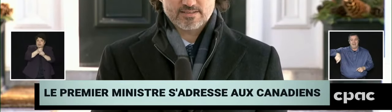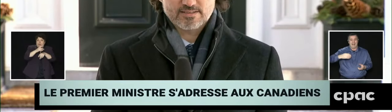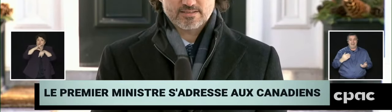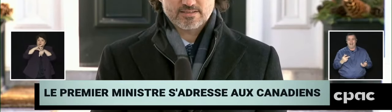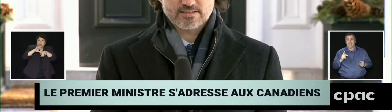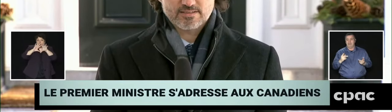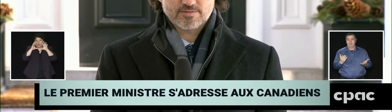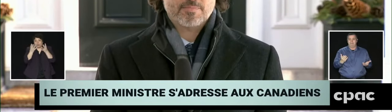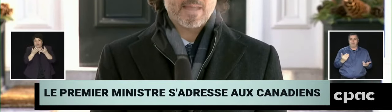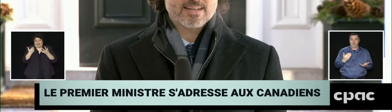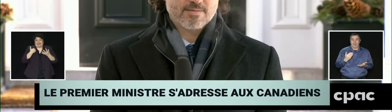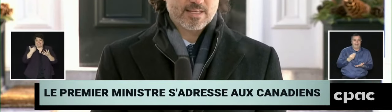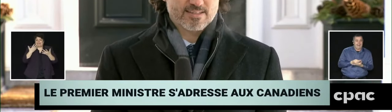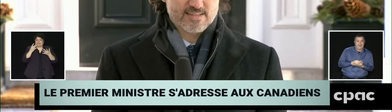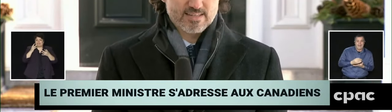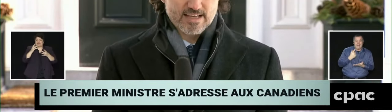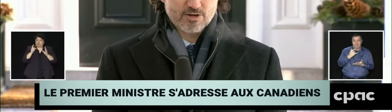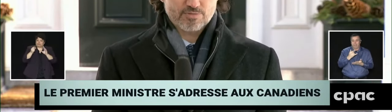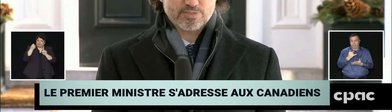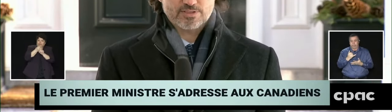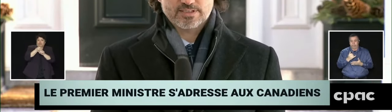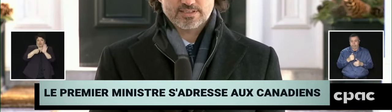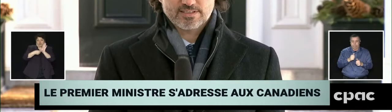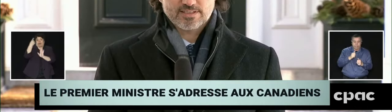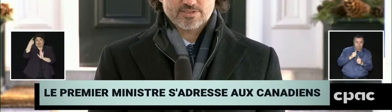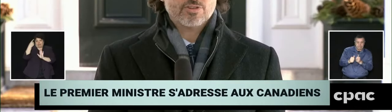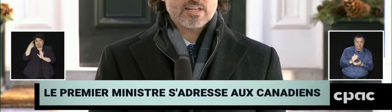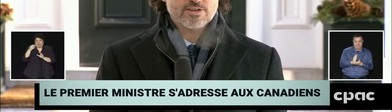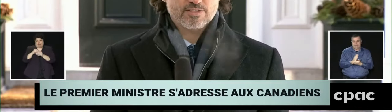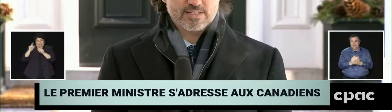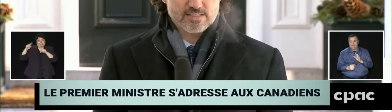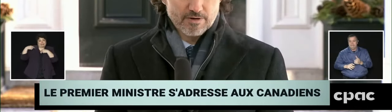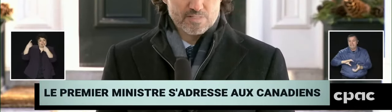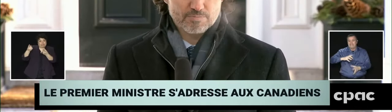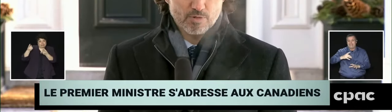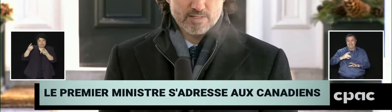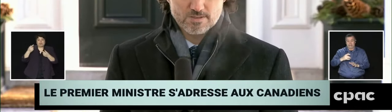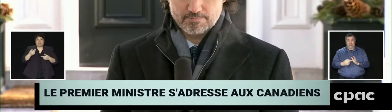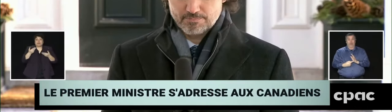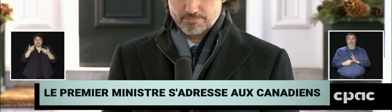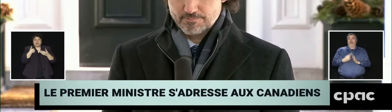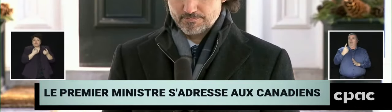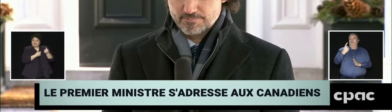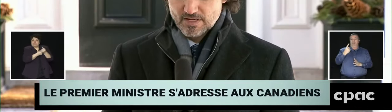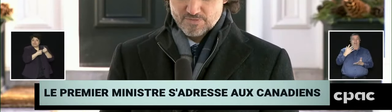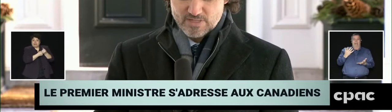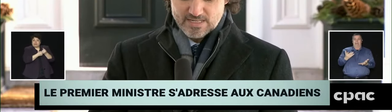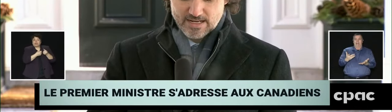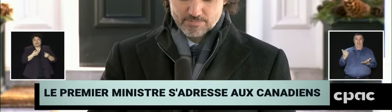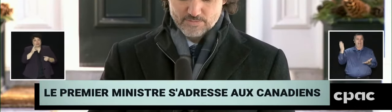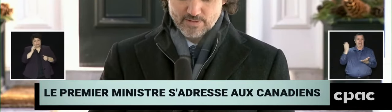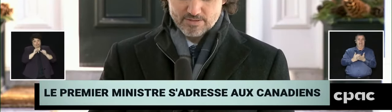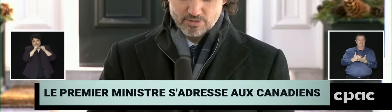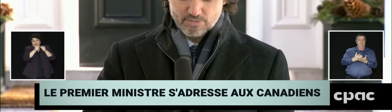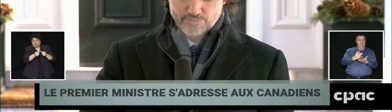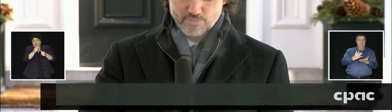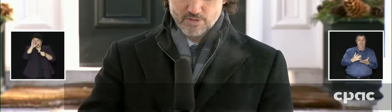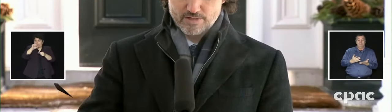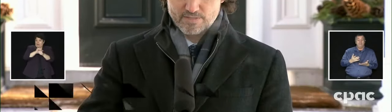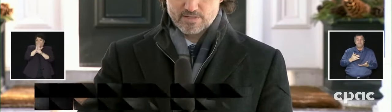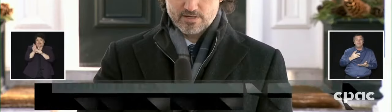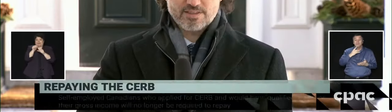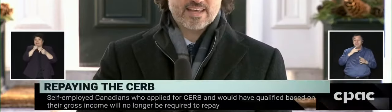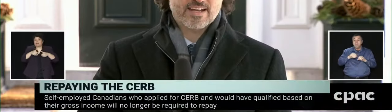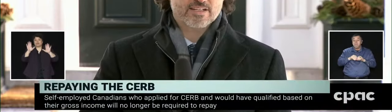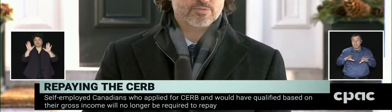crisis. Well, the pandemic isn't yet over, so neither is our support. If you need help while you look for